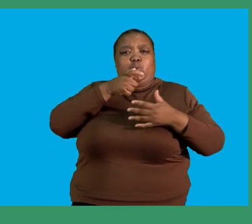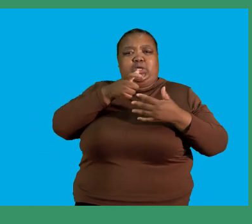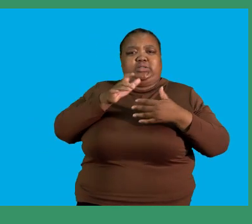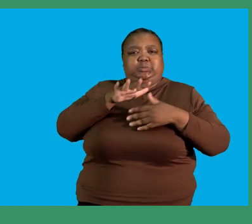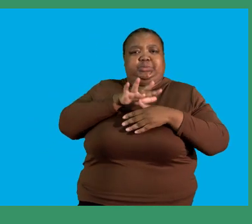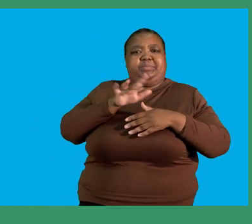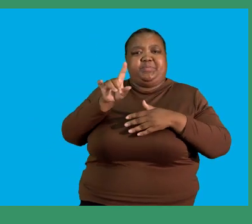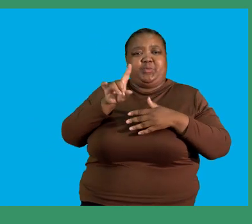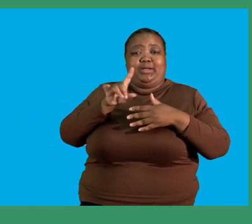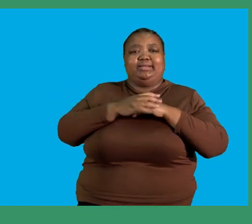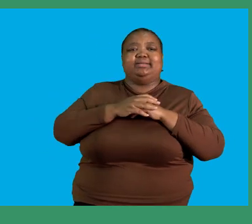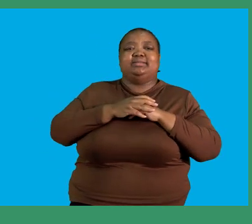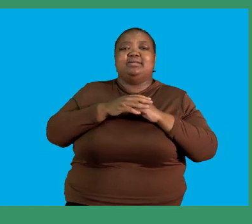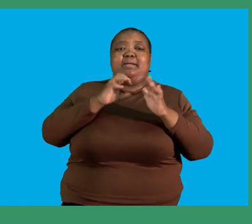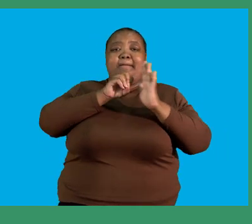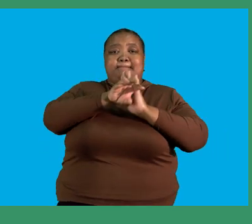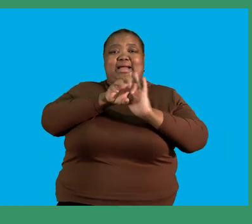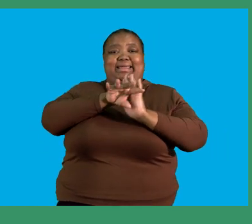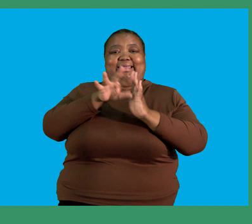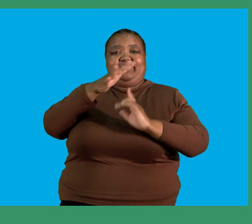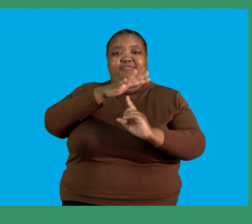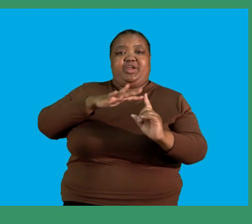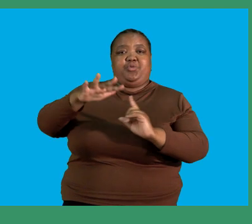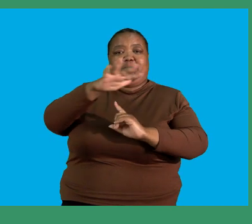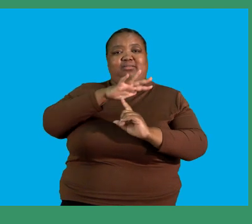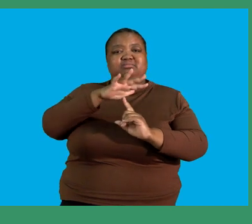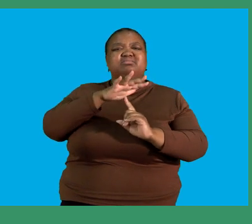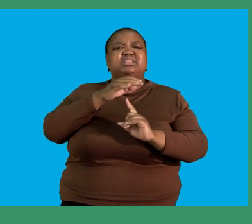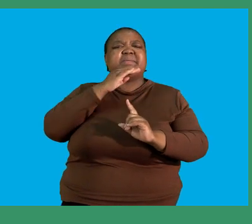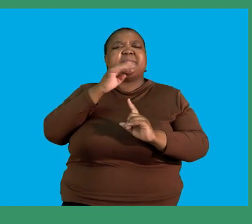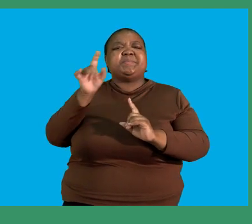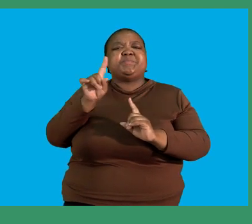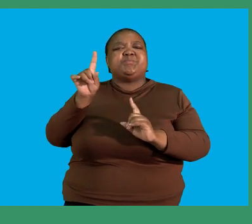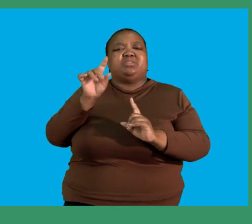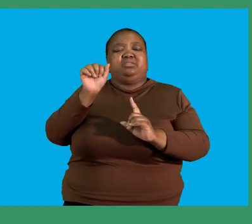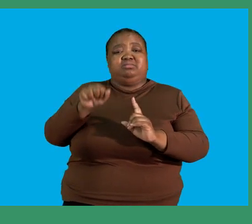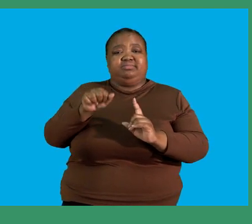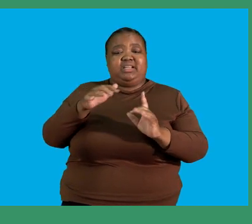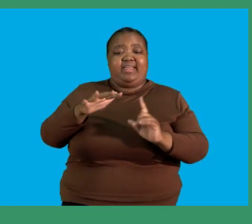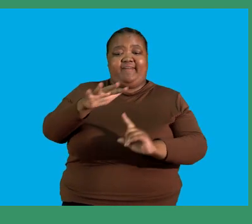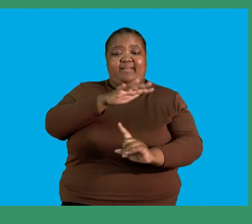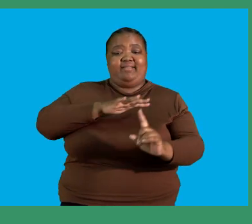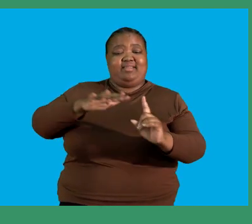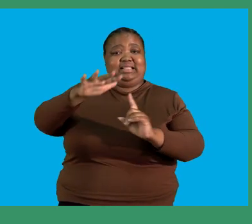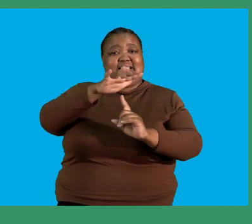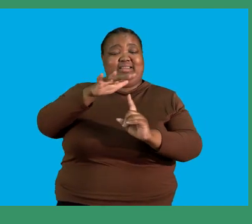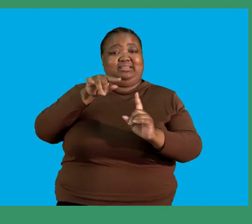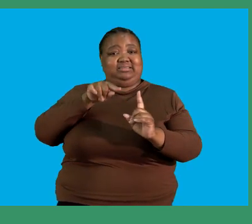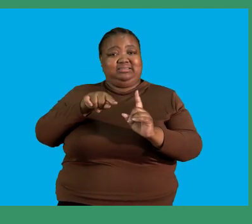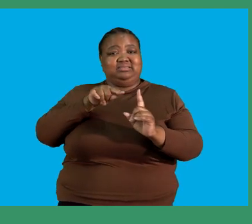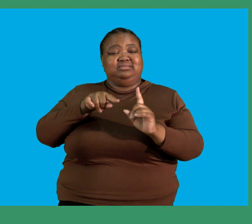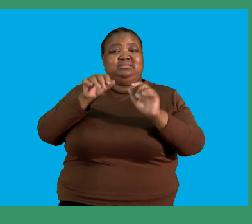come across in this lesson include the market environment, which is defined as the environment which